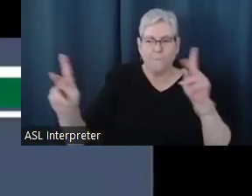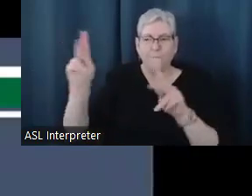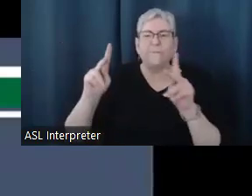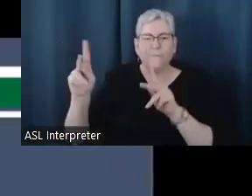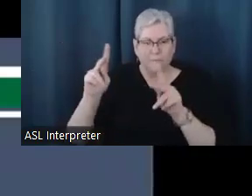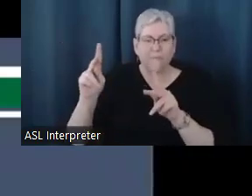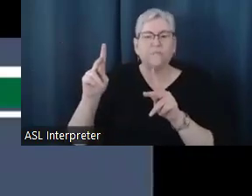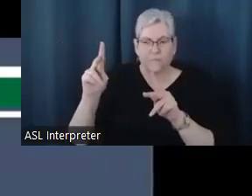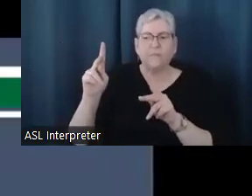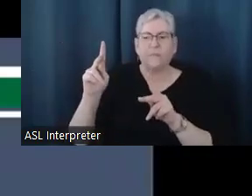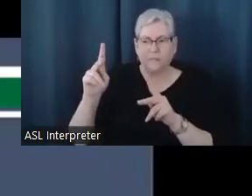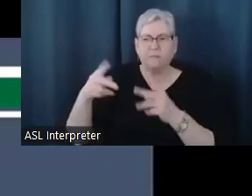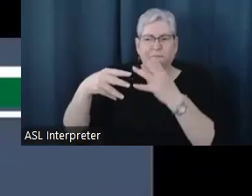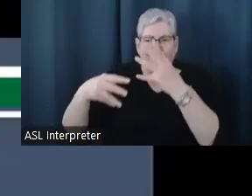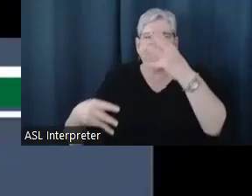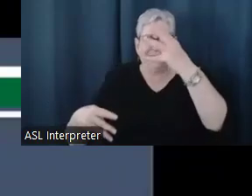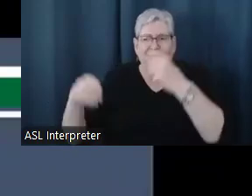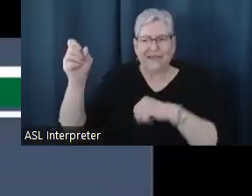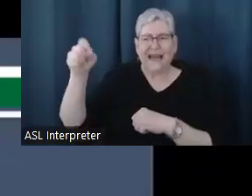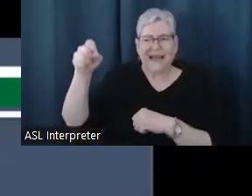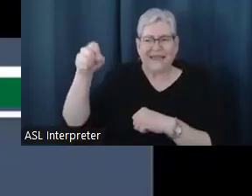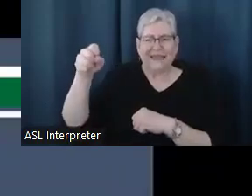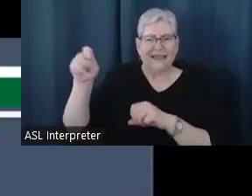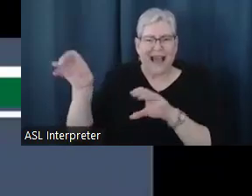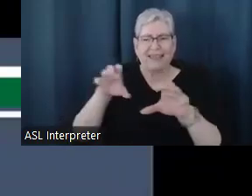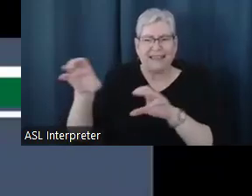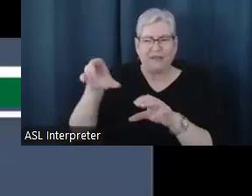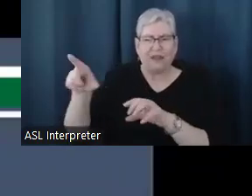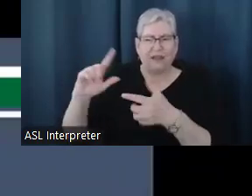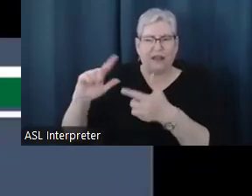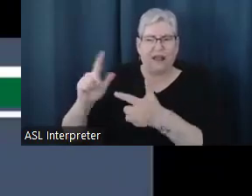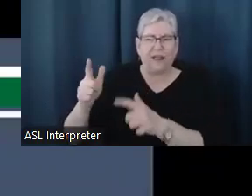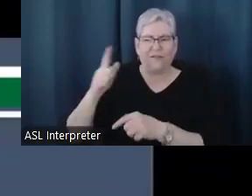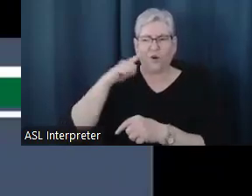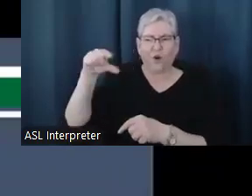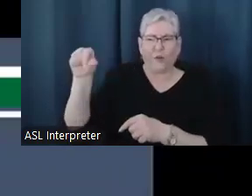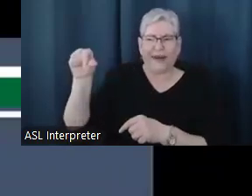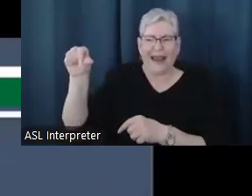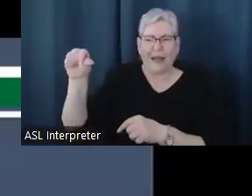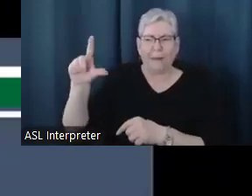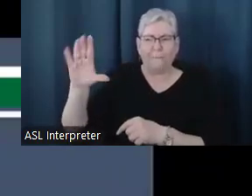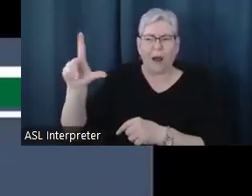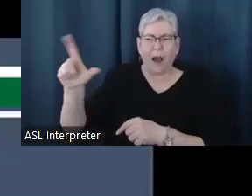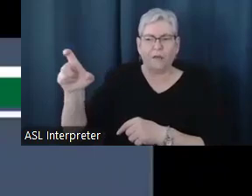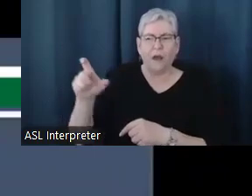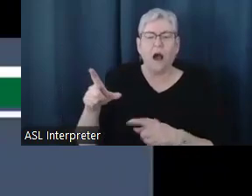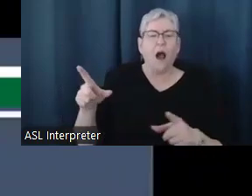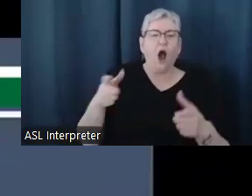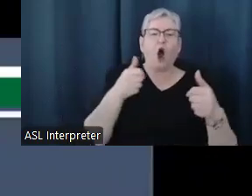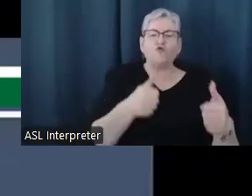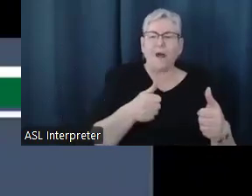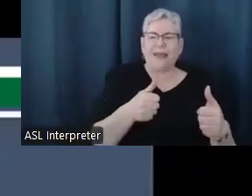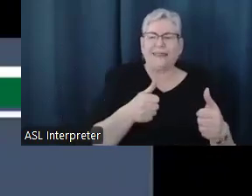lot of activity going on there in the questions box. So. Oh, great. Okay, so I might not just be able to